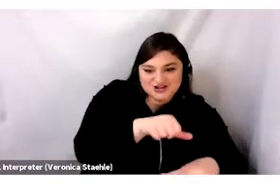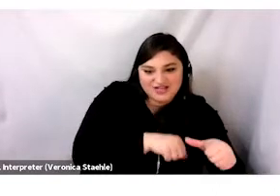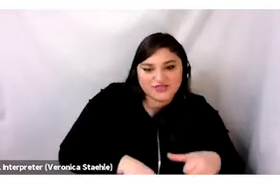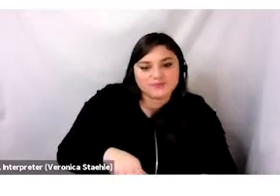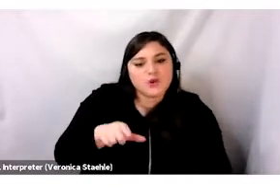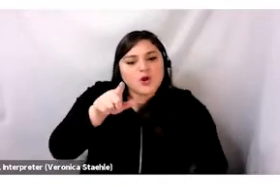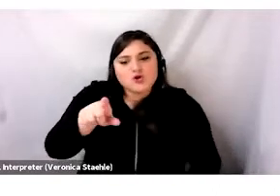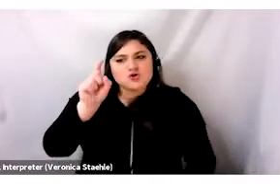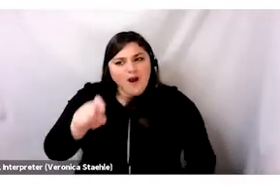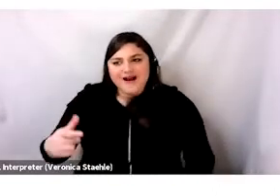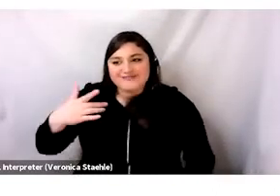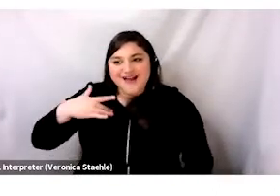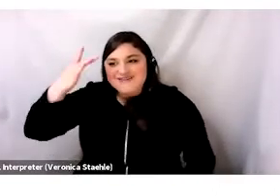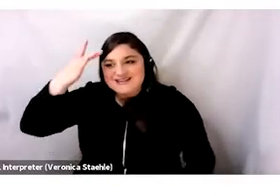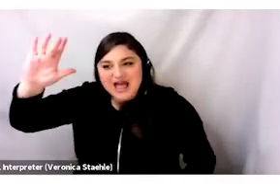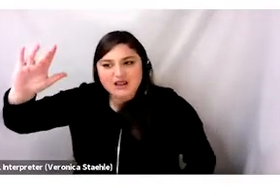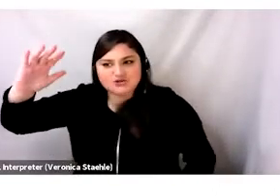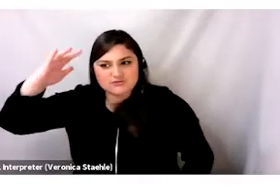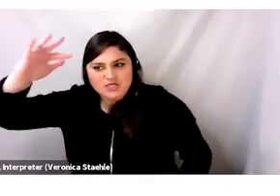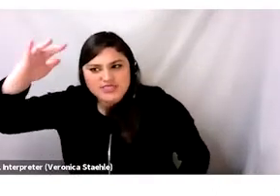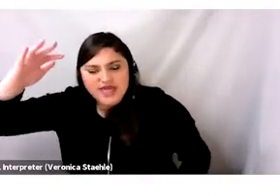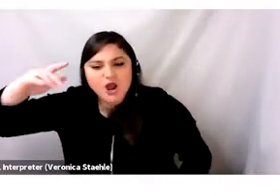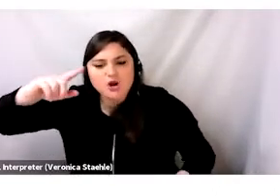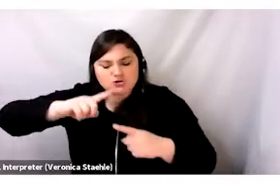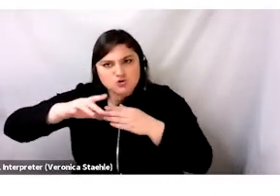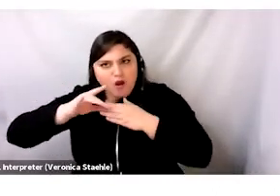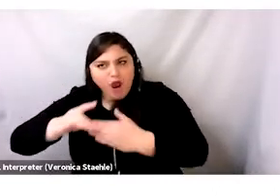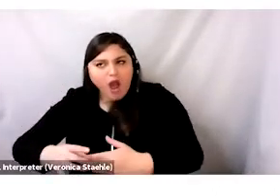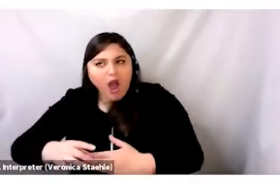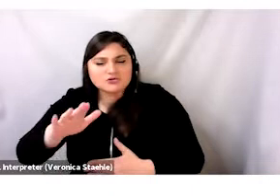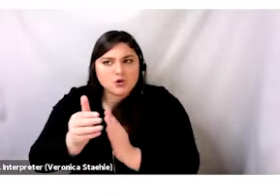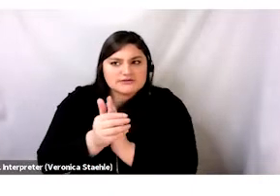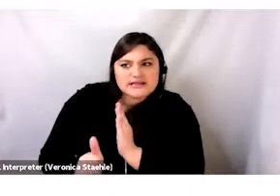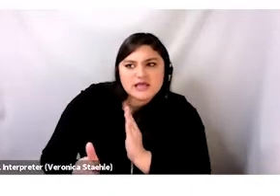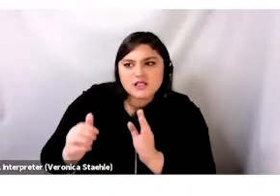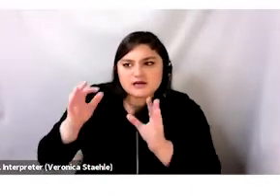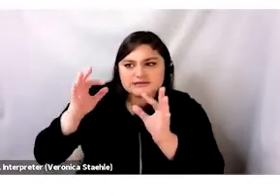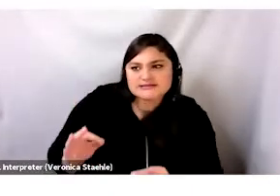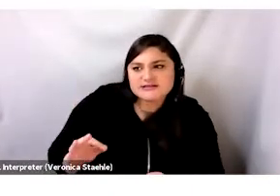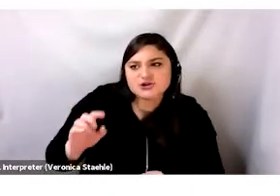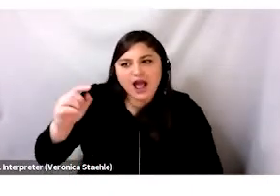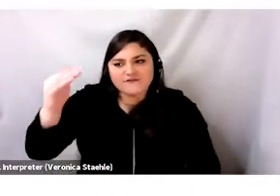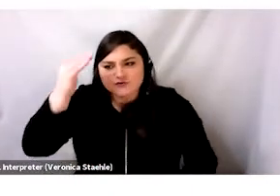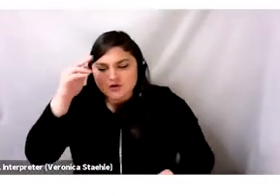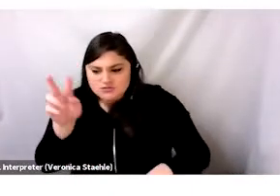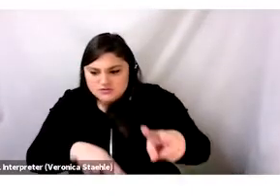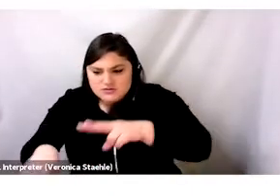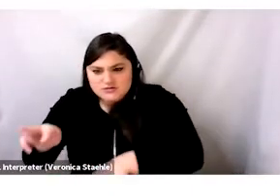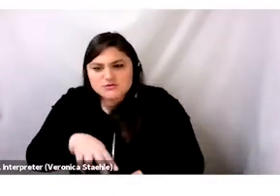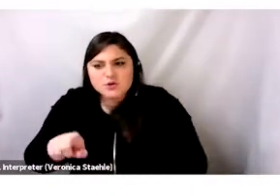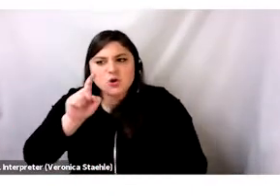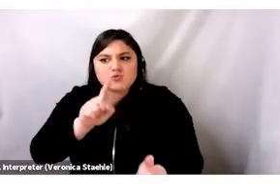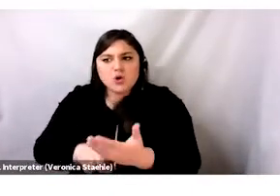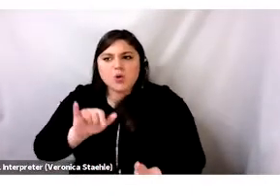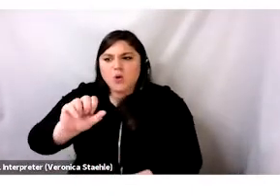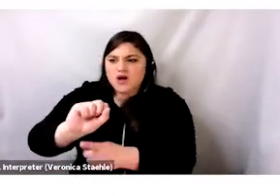discernment you need to make the best judgment call about what to do in response to a condition that you see needs